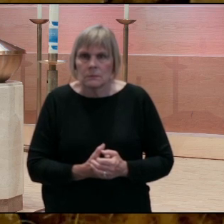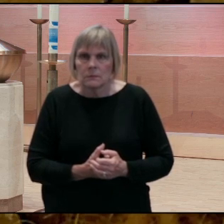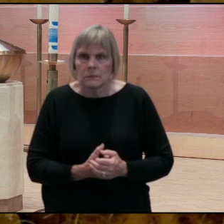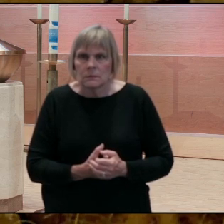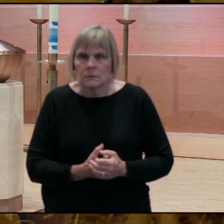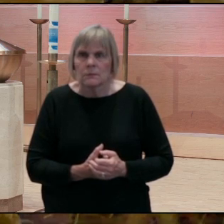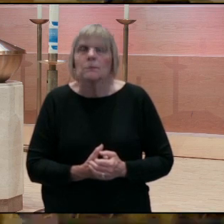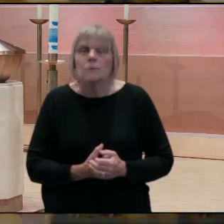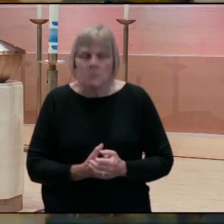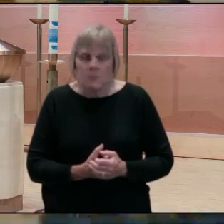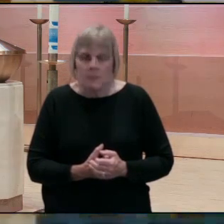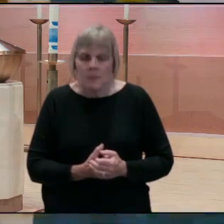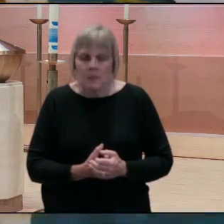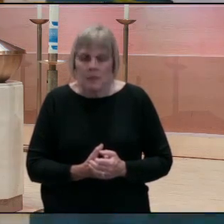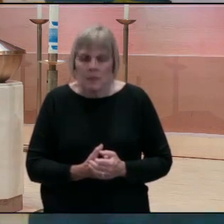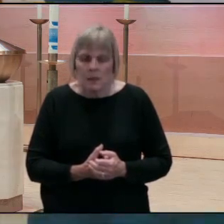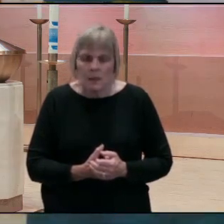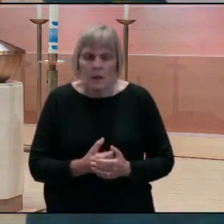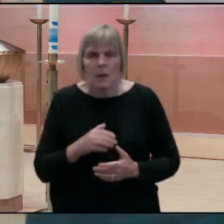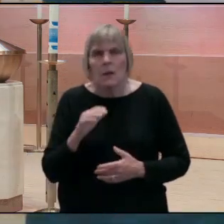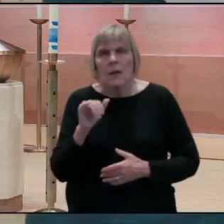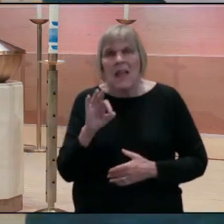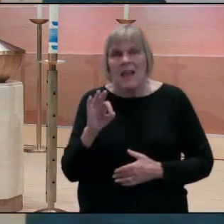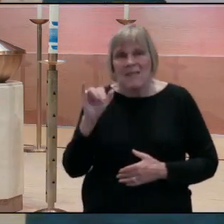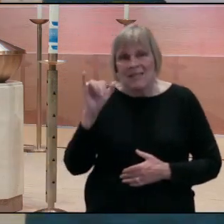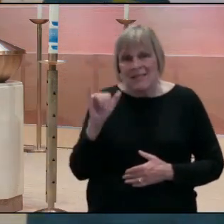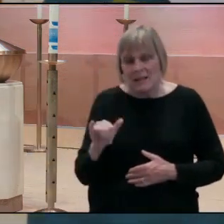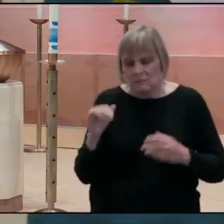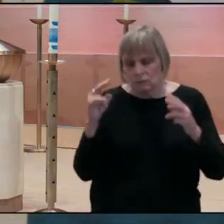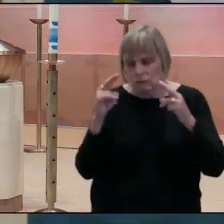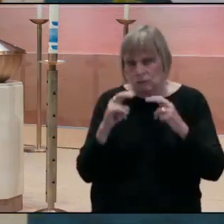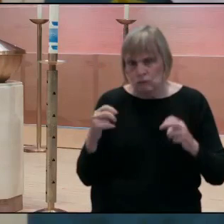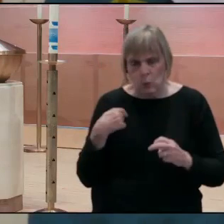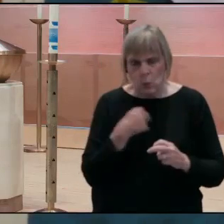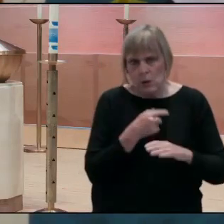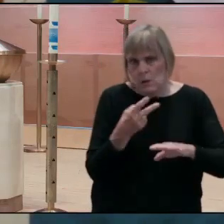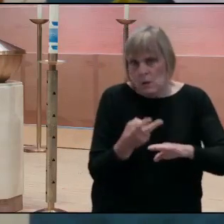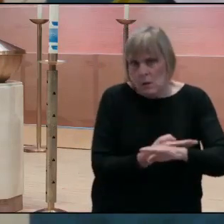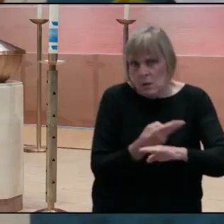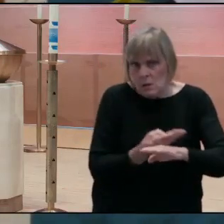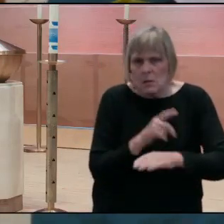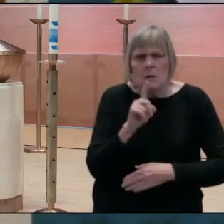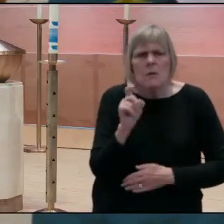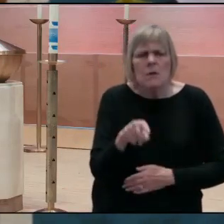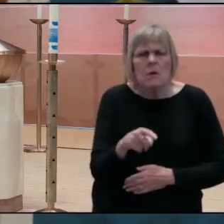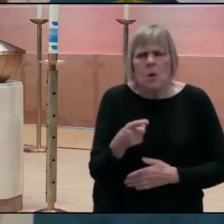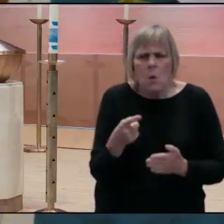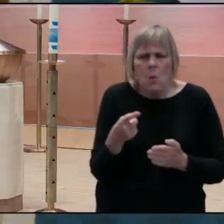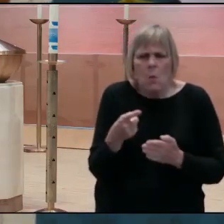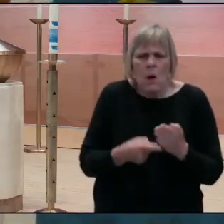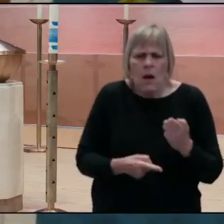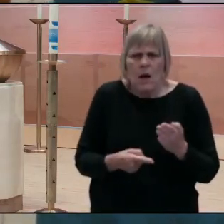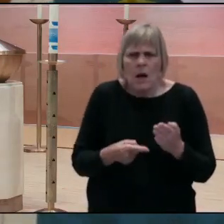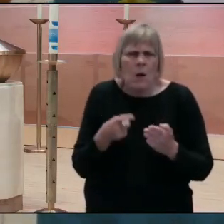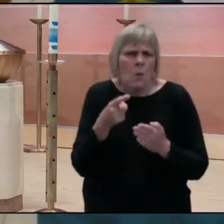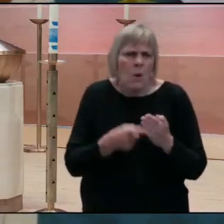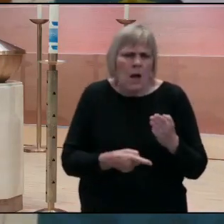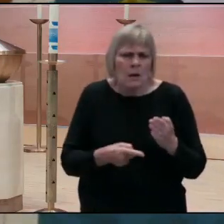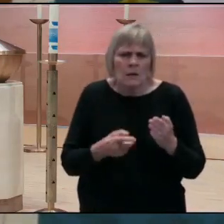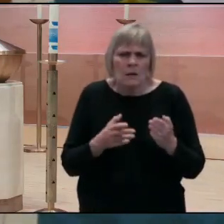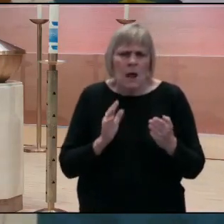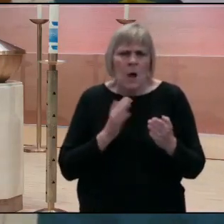This should get us thinking, if in this whole analogy, right, we're the sheep. So the question is, what in